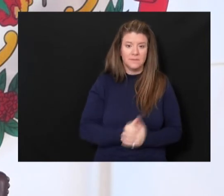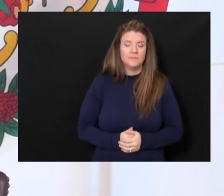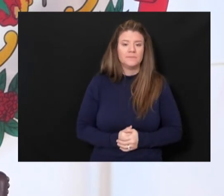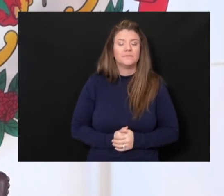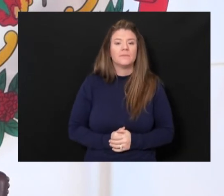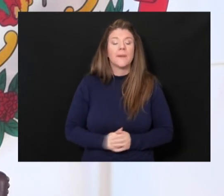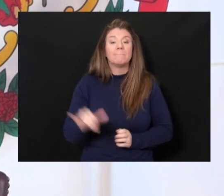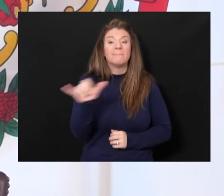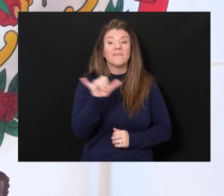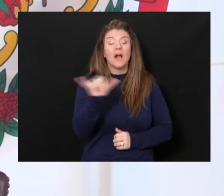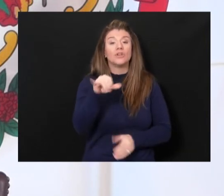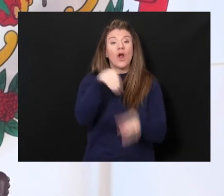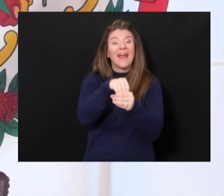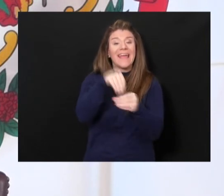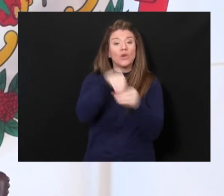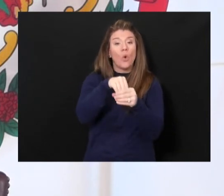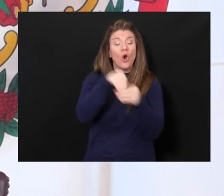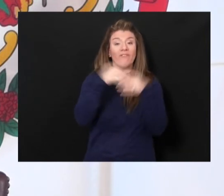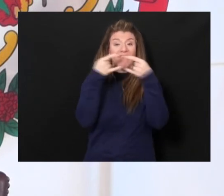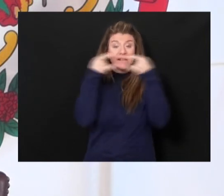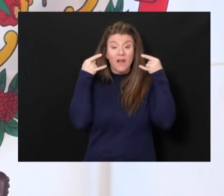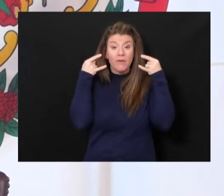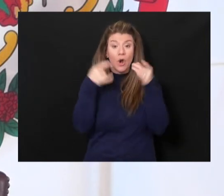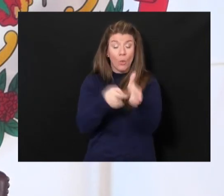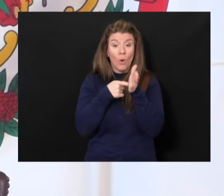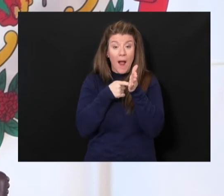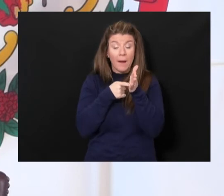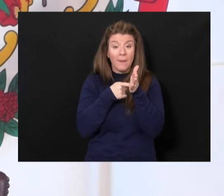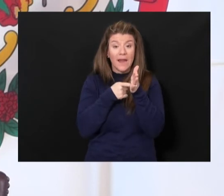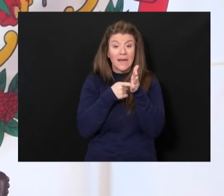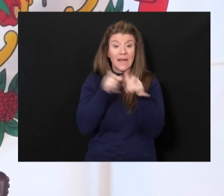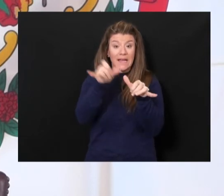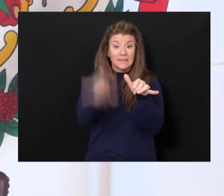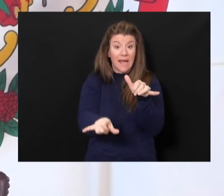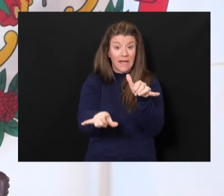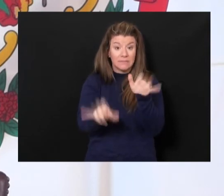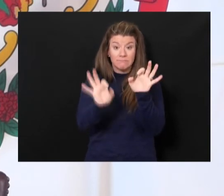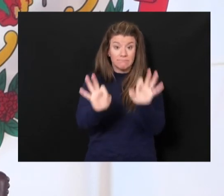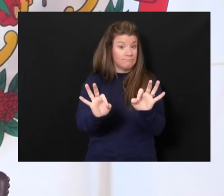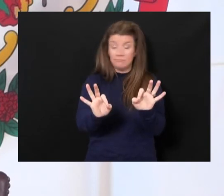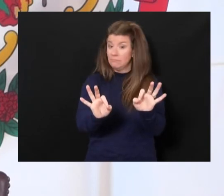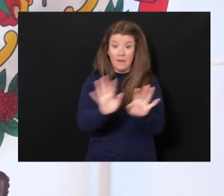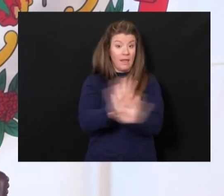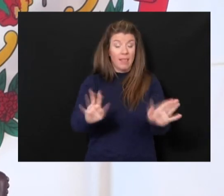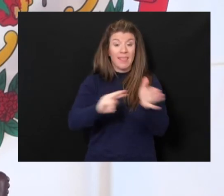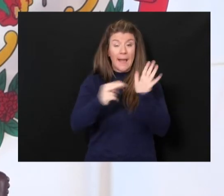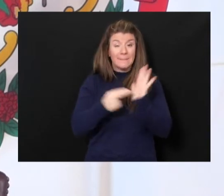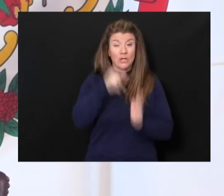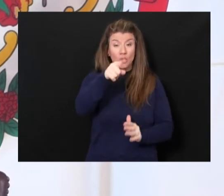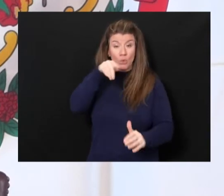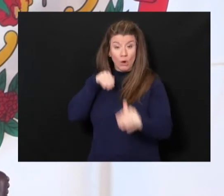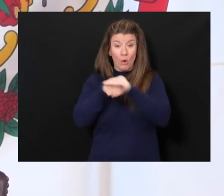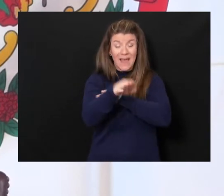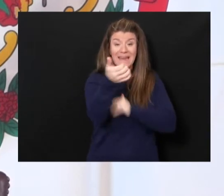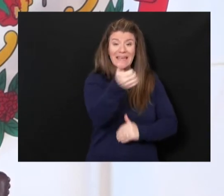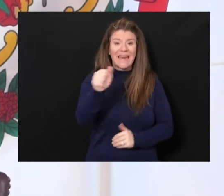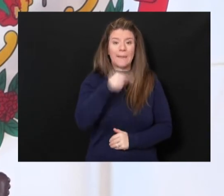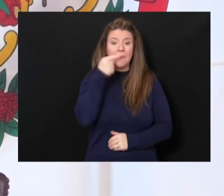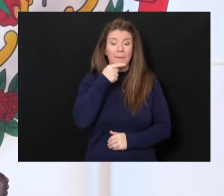Also, our indoor face covering requirement is still going to be in effect. So that means if you go in a public